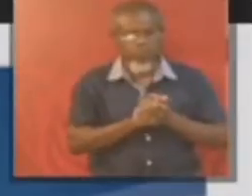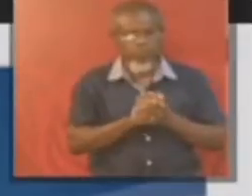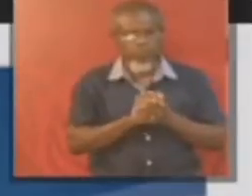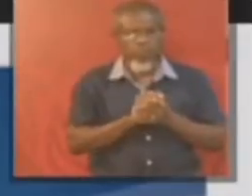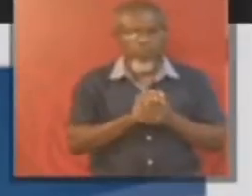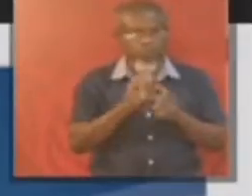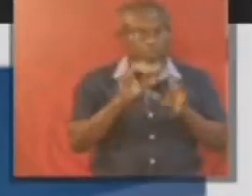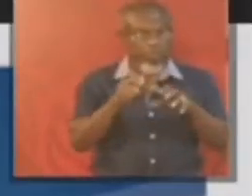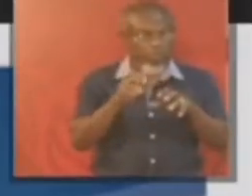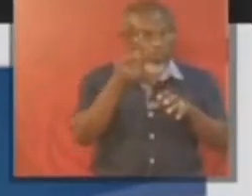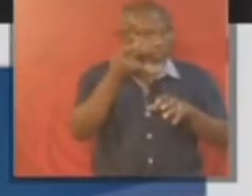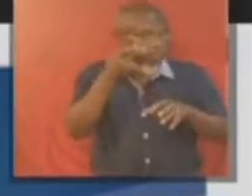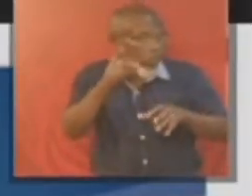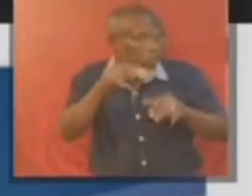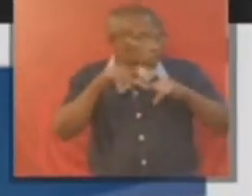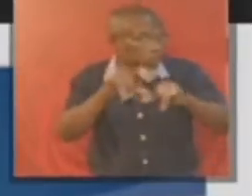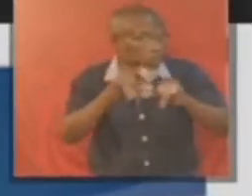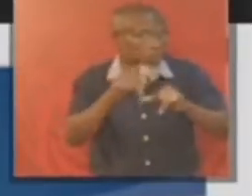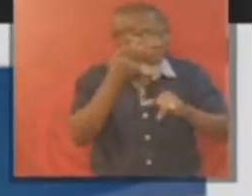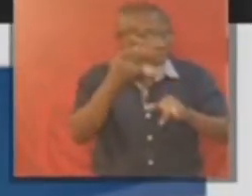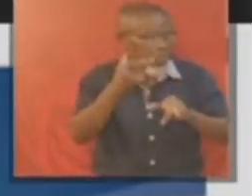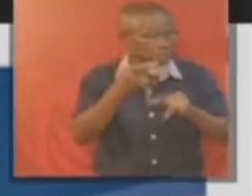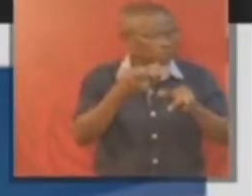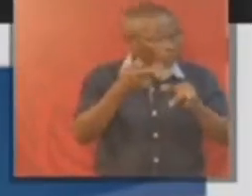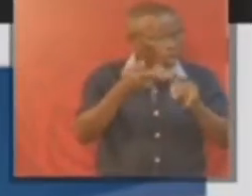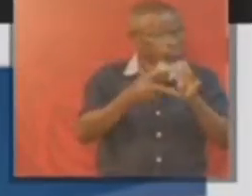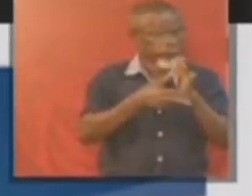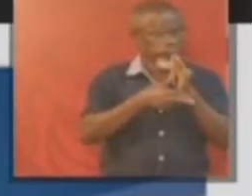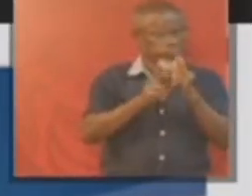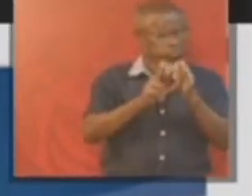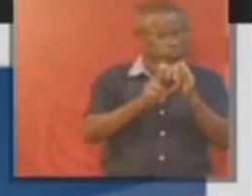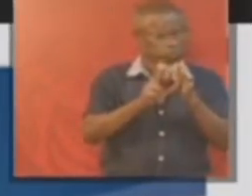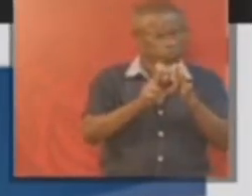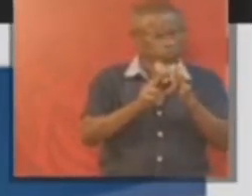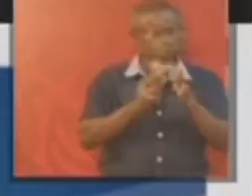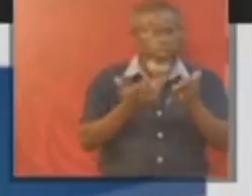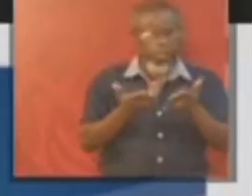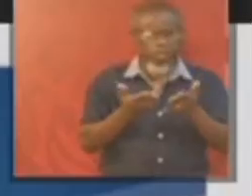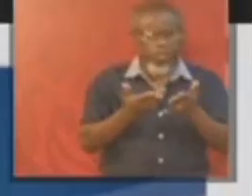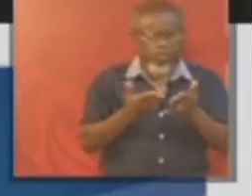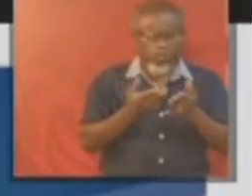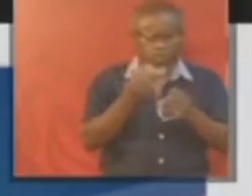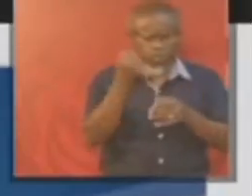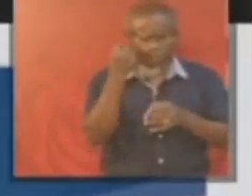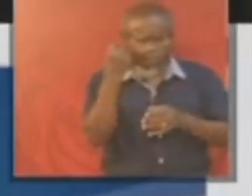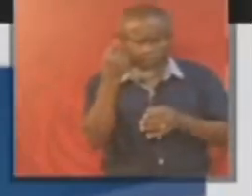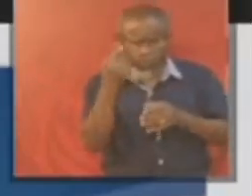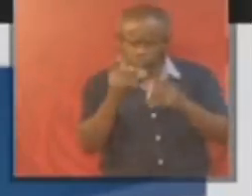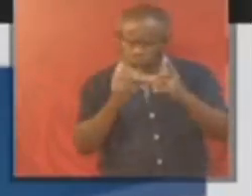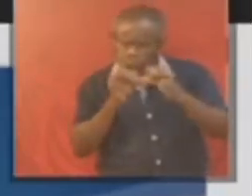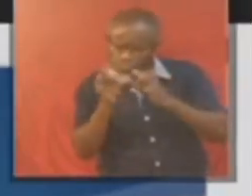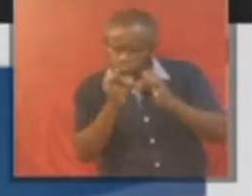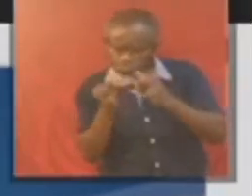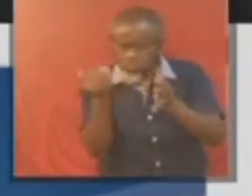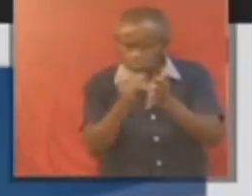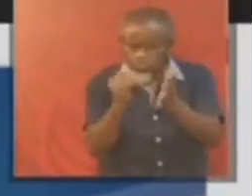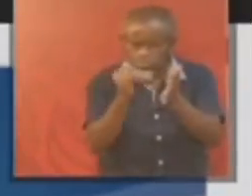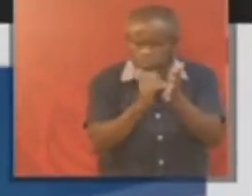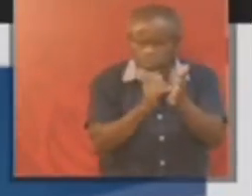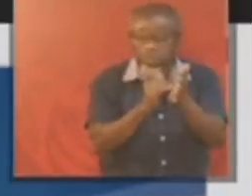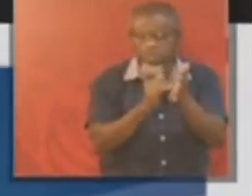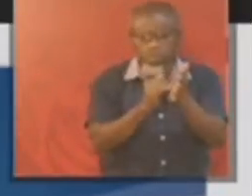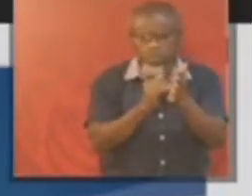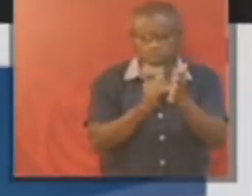for reviews by the doctor without the challenges of coming to the healthcare facility. Increased opportunities to self-monitor,